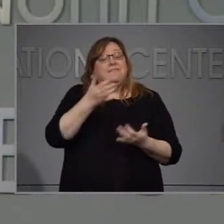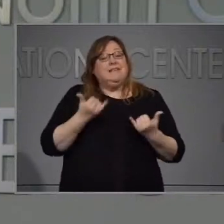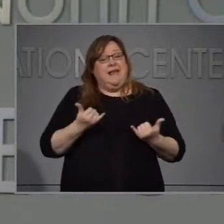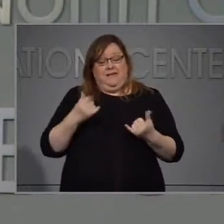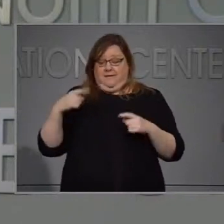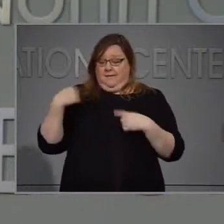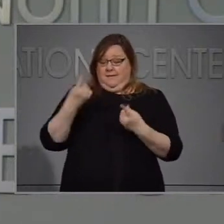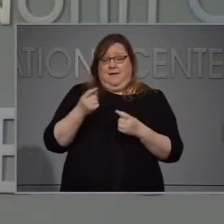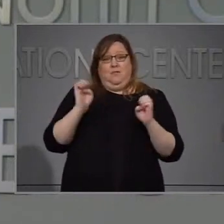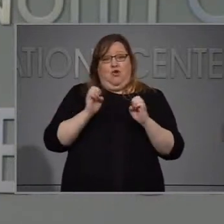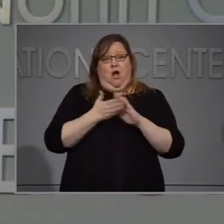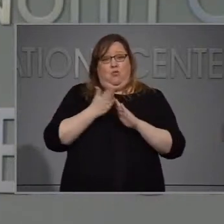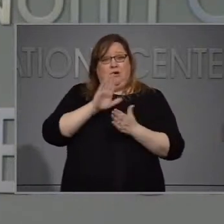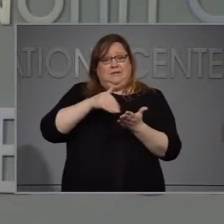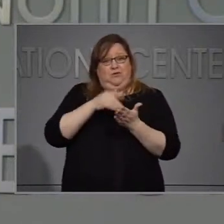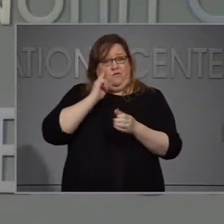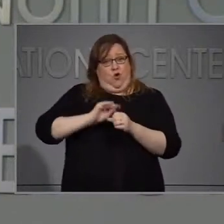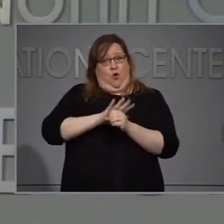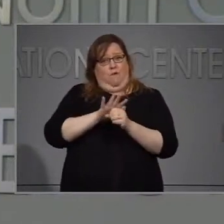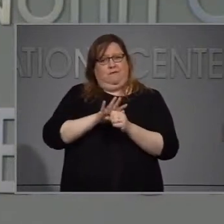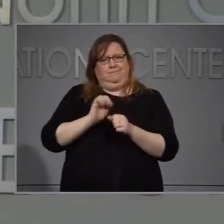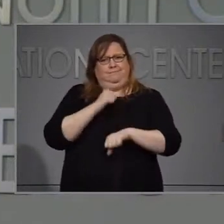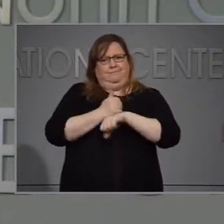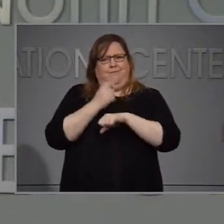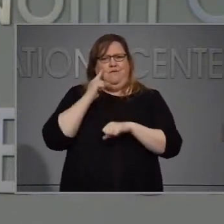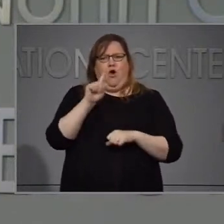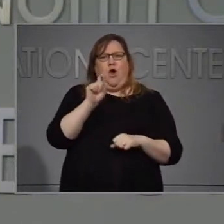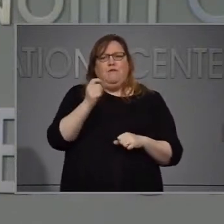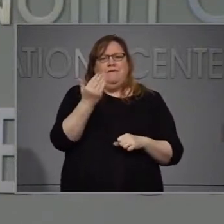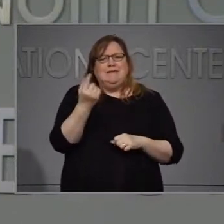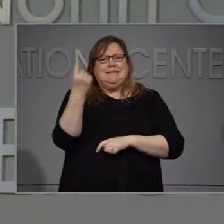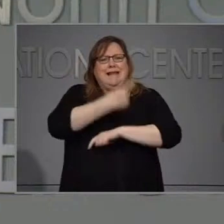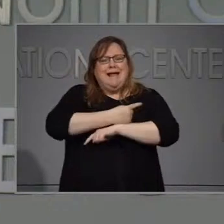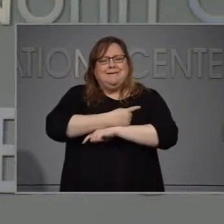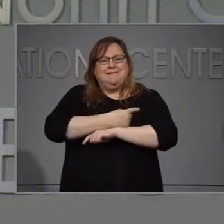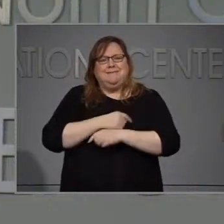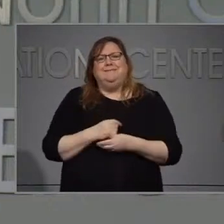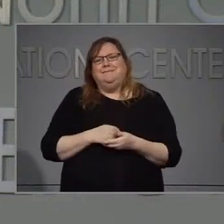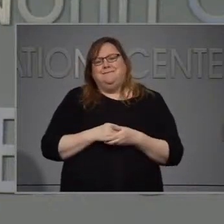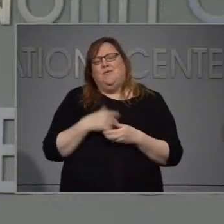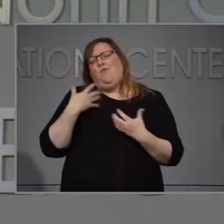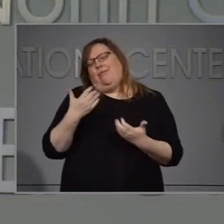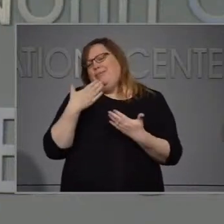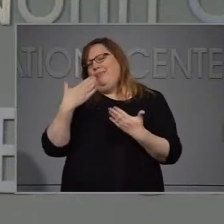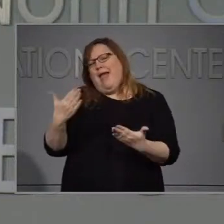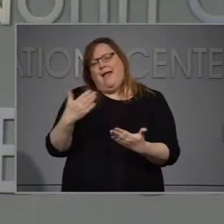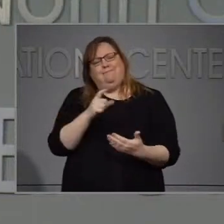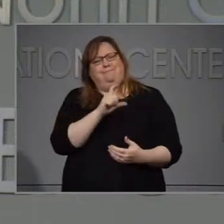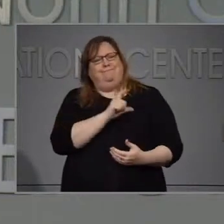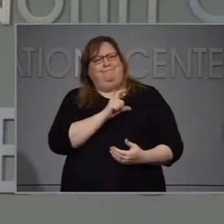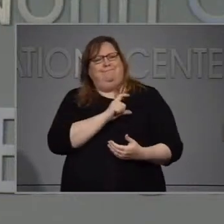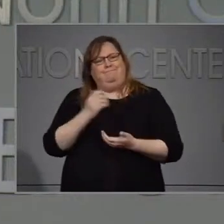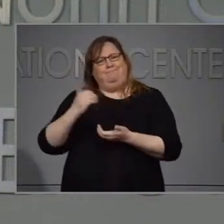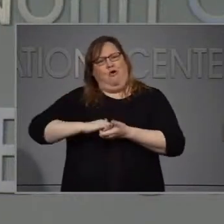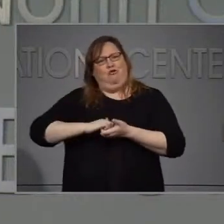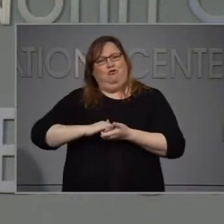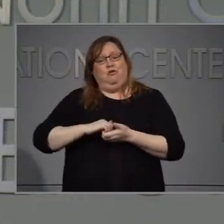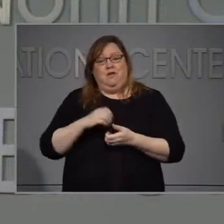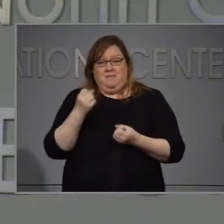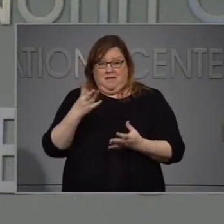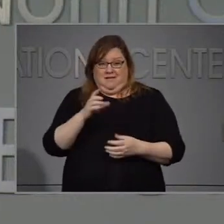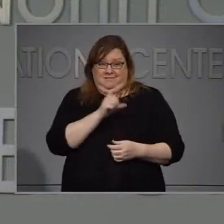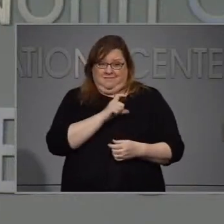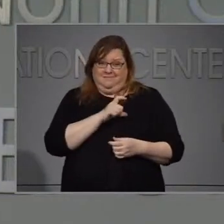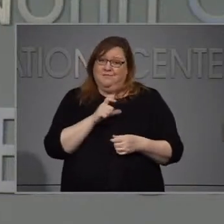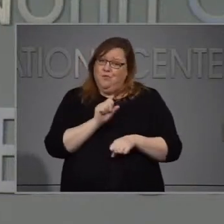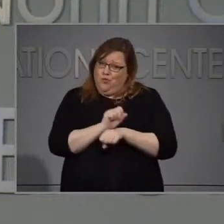want to send a special thanks to our law enforcement partners today. We know that many of them will be working over this holiday, and we